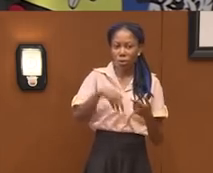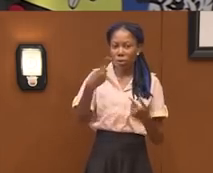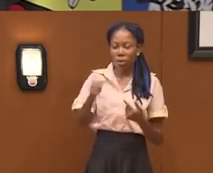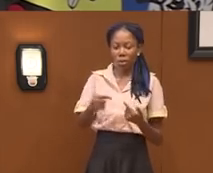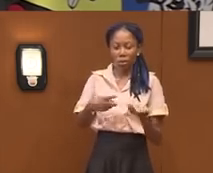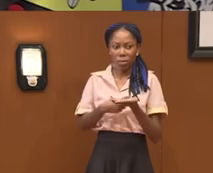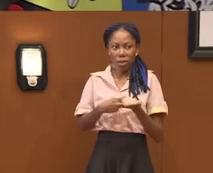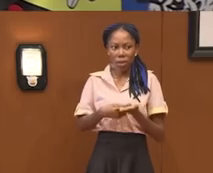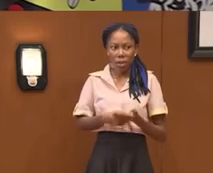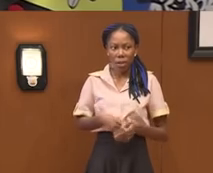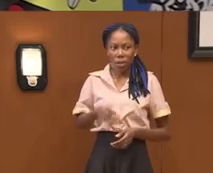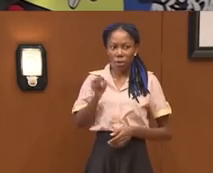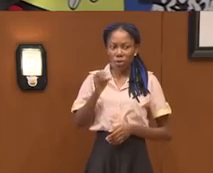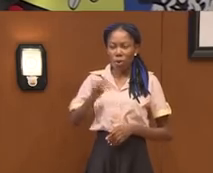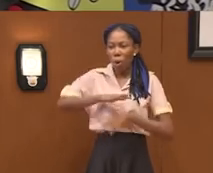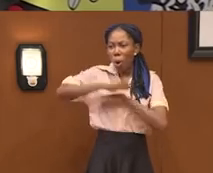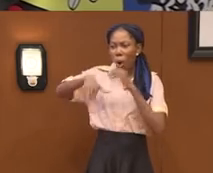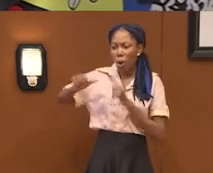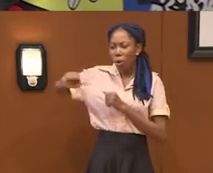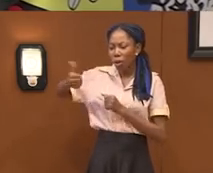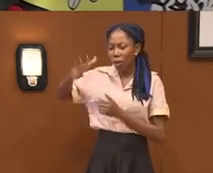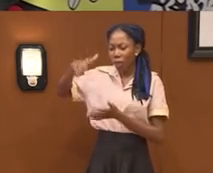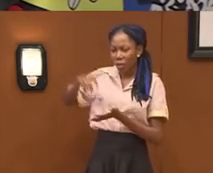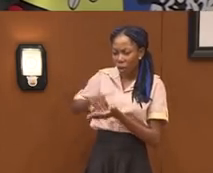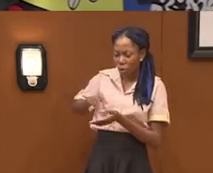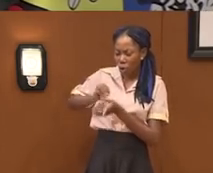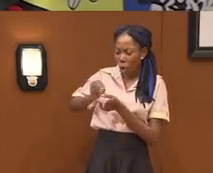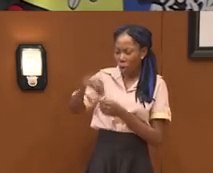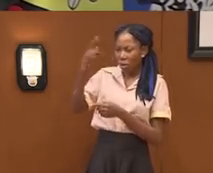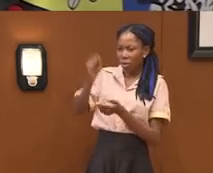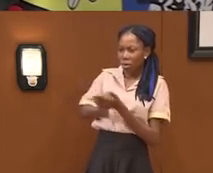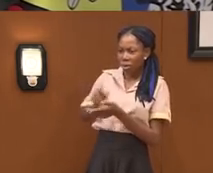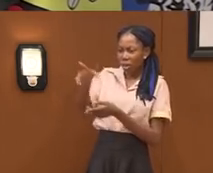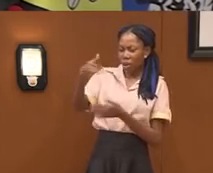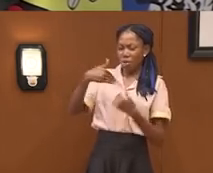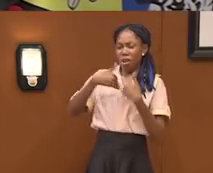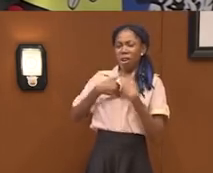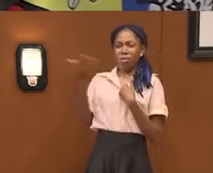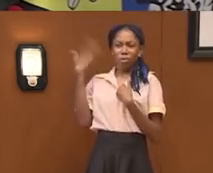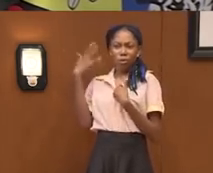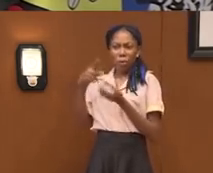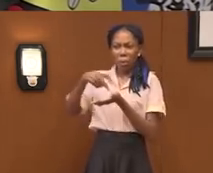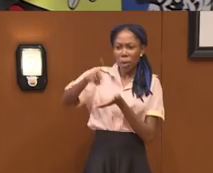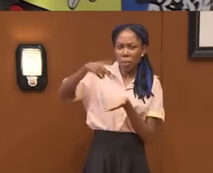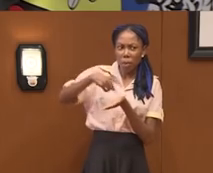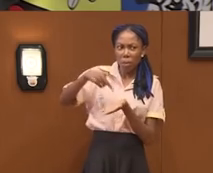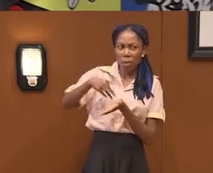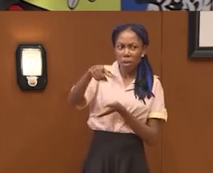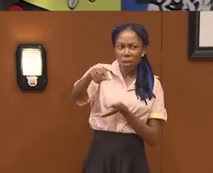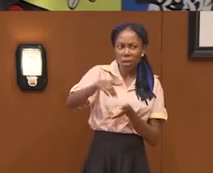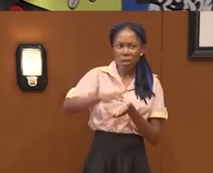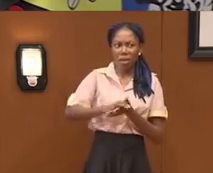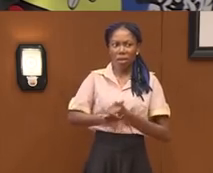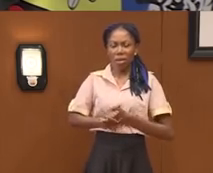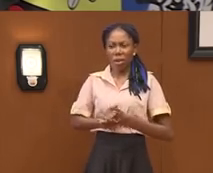other 5,000 naira that you paid into his account or you gave to him that were not paid into the account, a crook